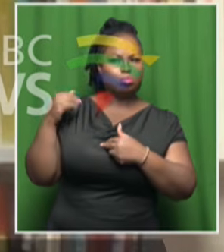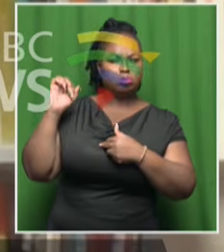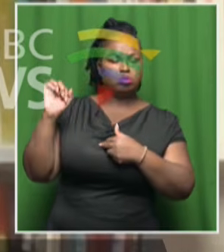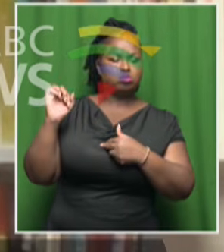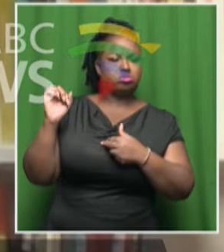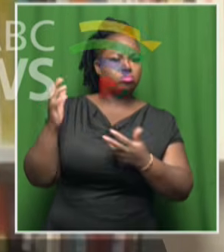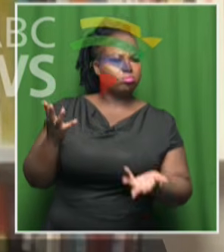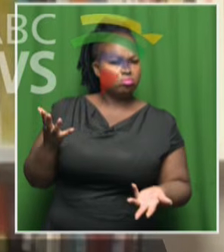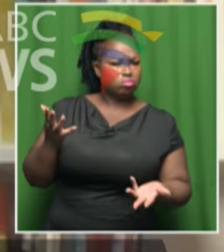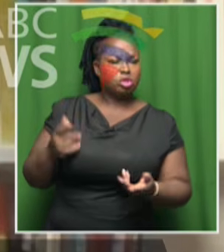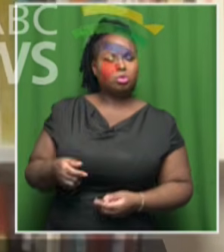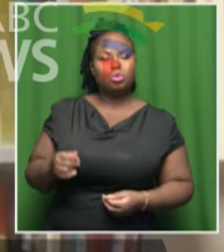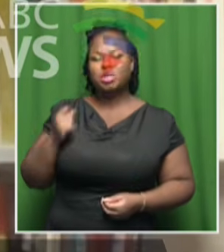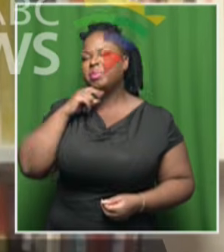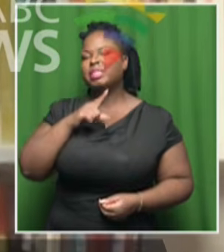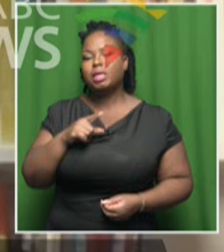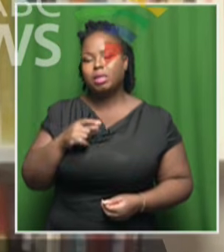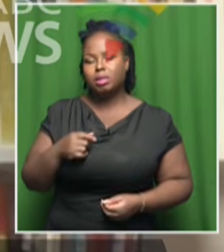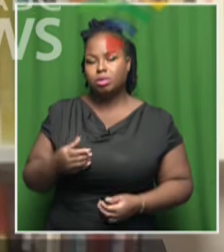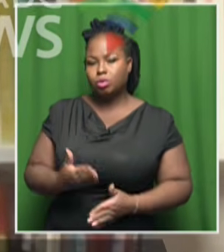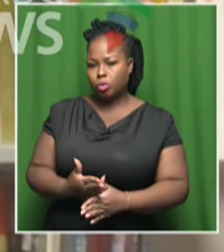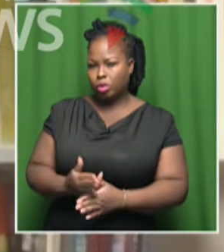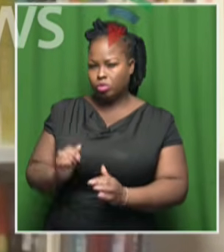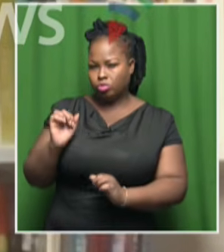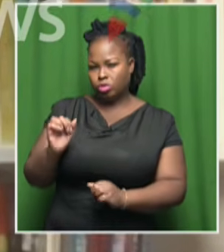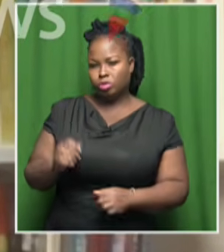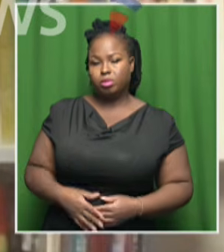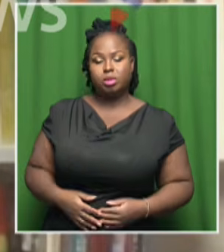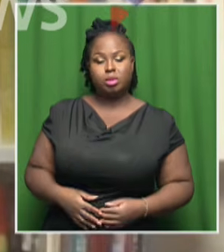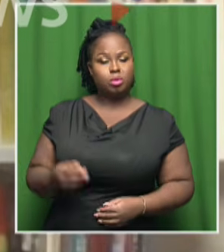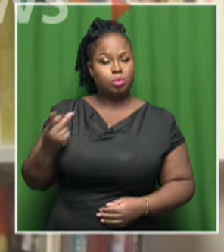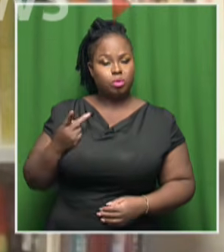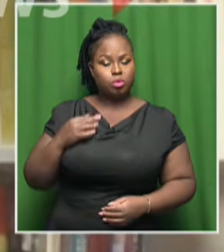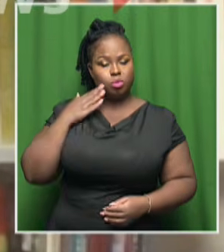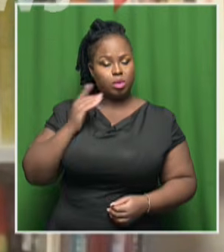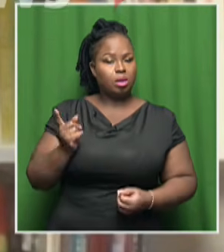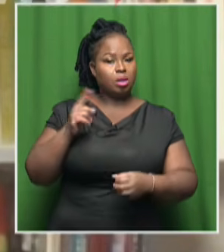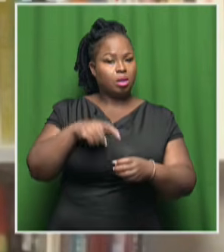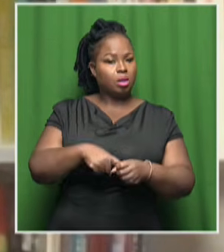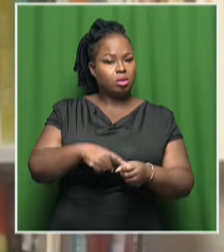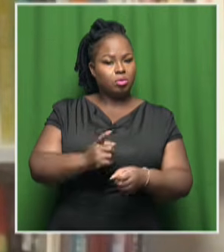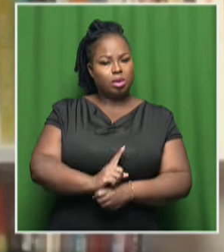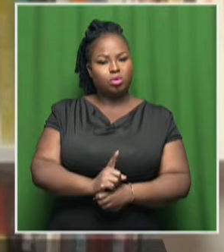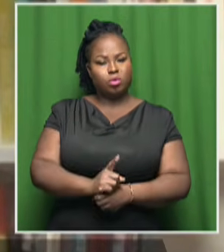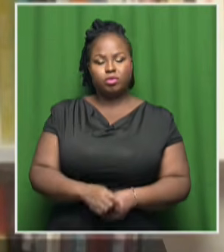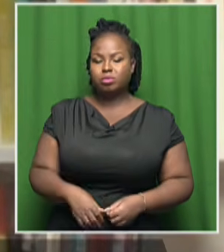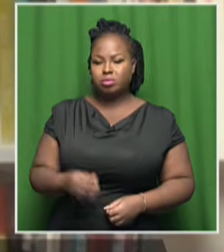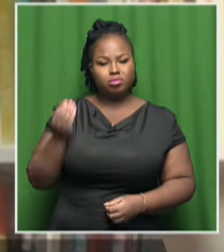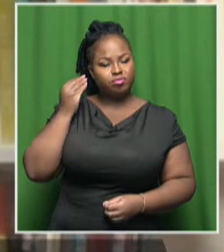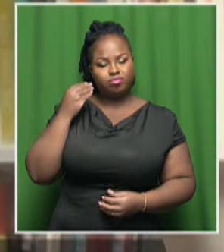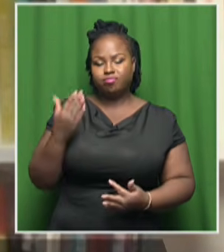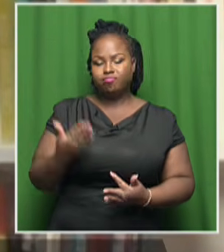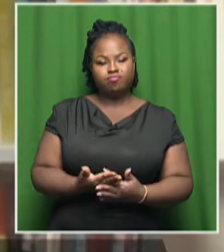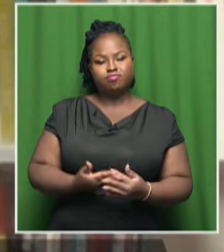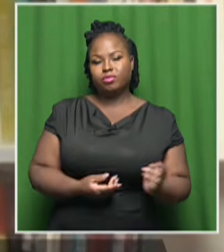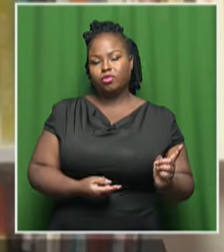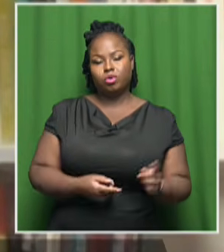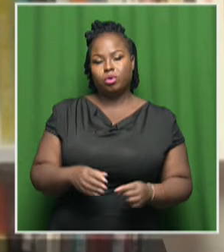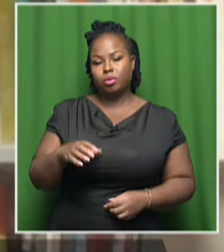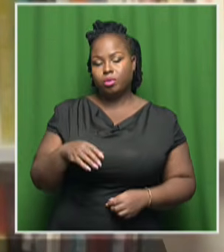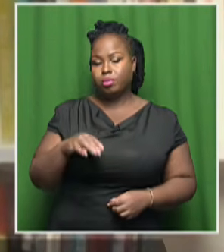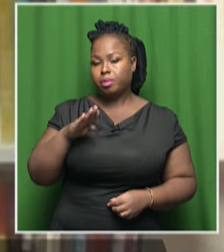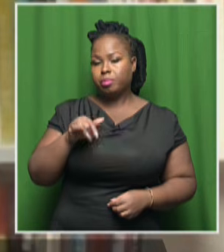And also, McBride himself, I don't think when he appeared before the Ad Hoc, he helped a lot of the case when it comes to O'Sullivan, because McBride was